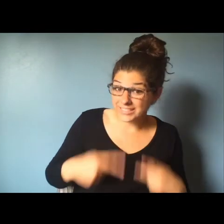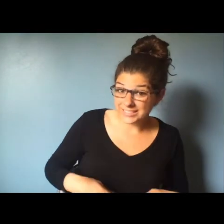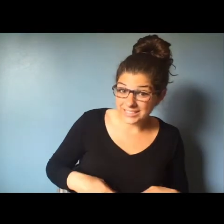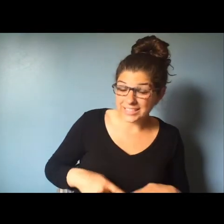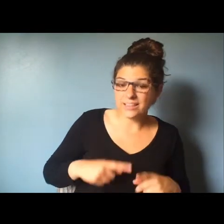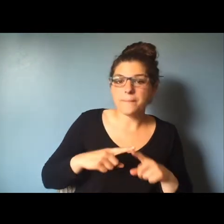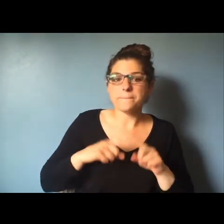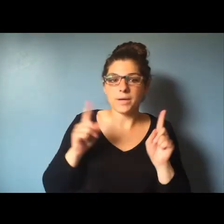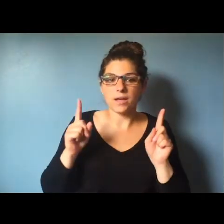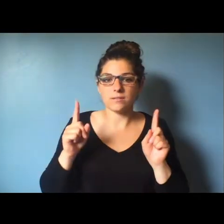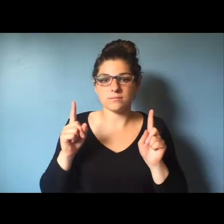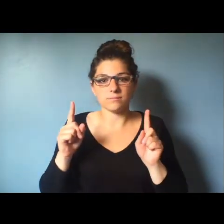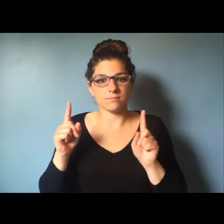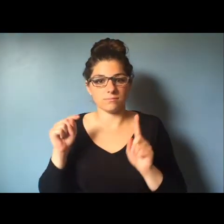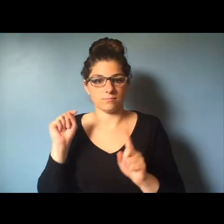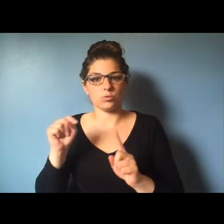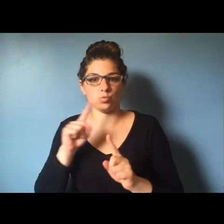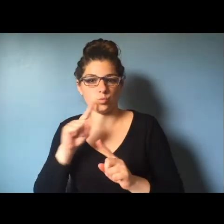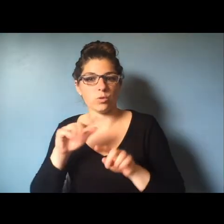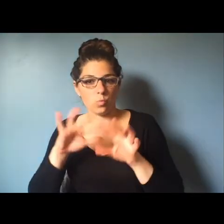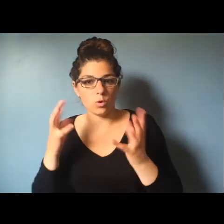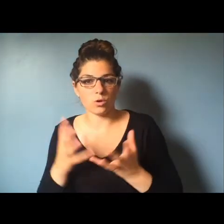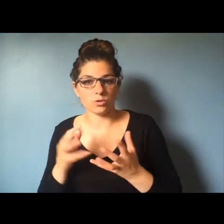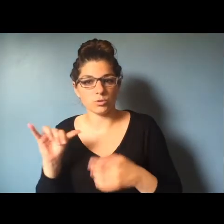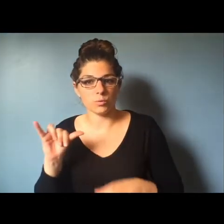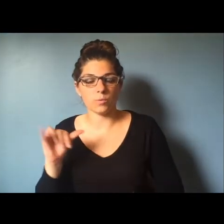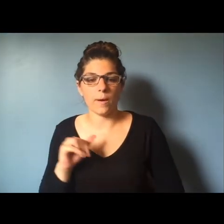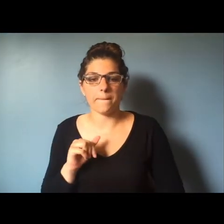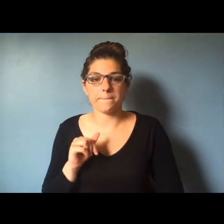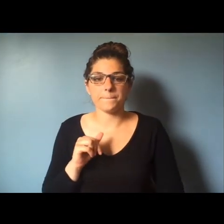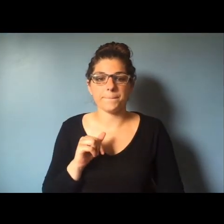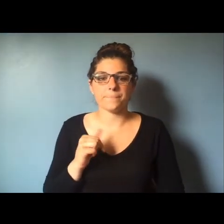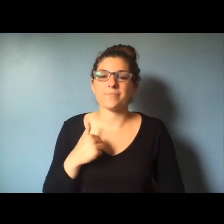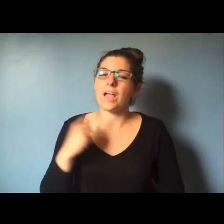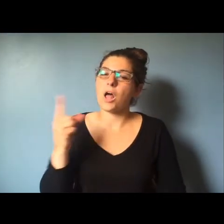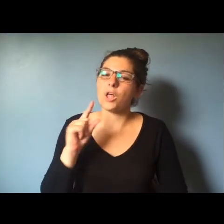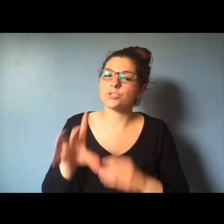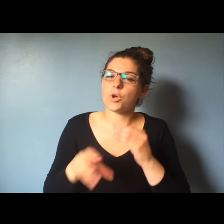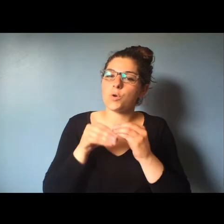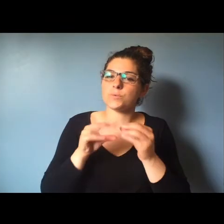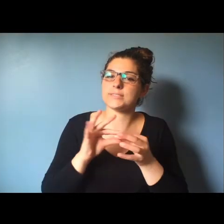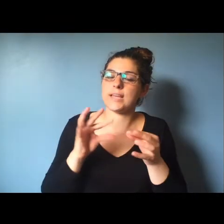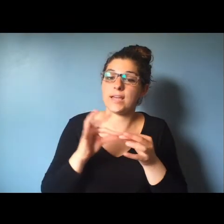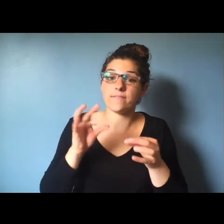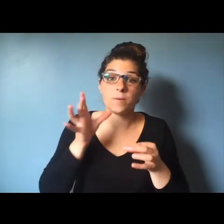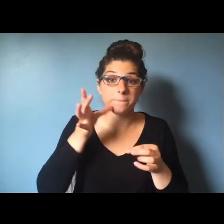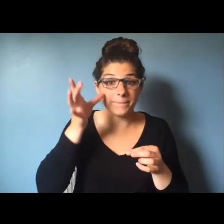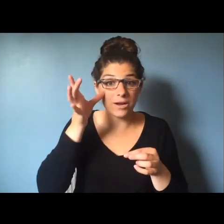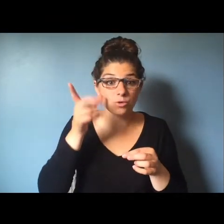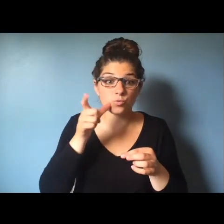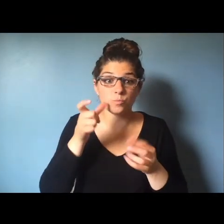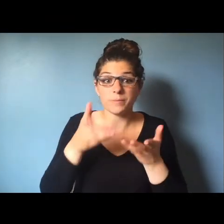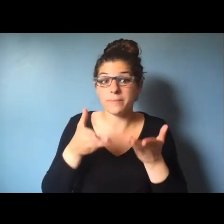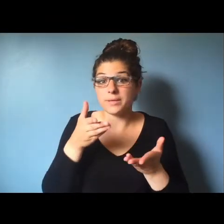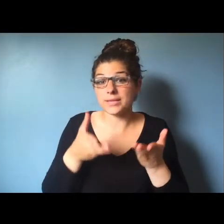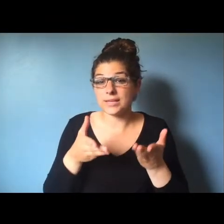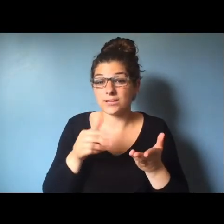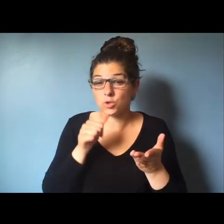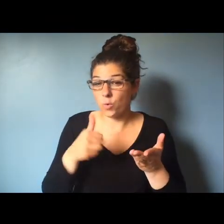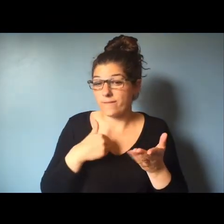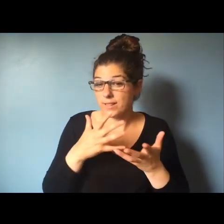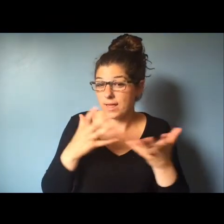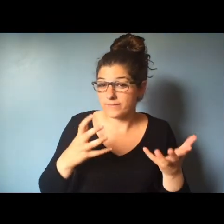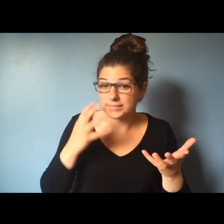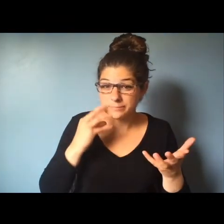but, you know, in the real world. But what I'll also say is for parents who maybe don't have a